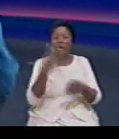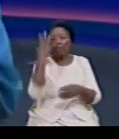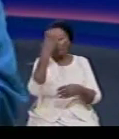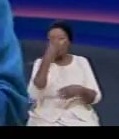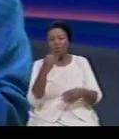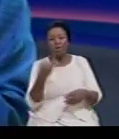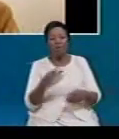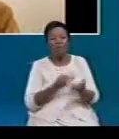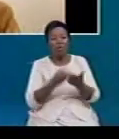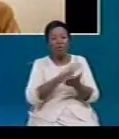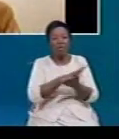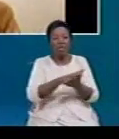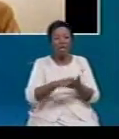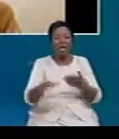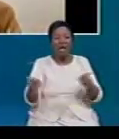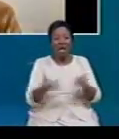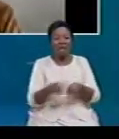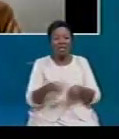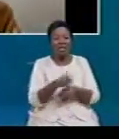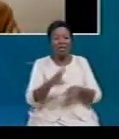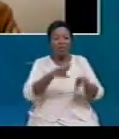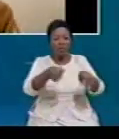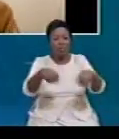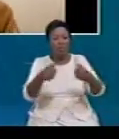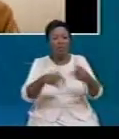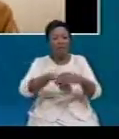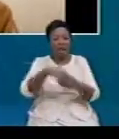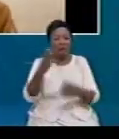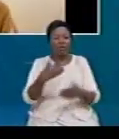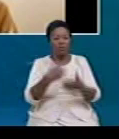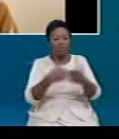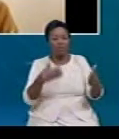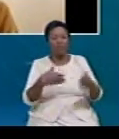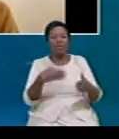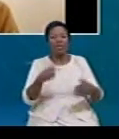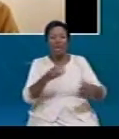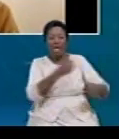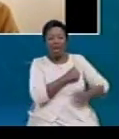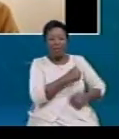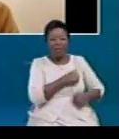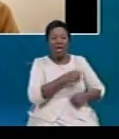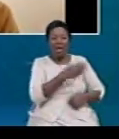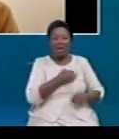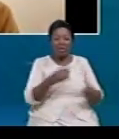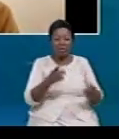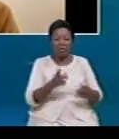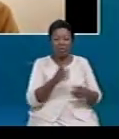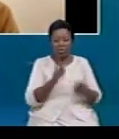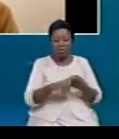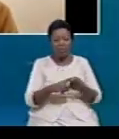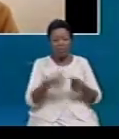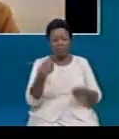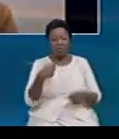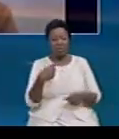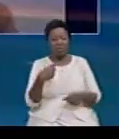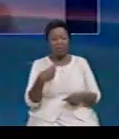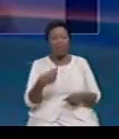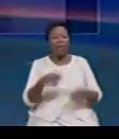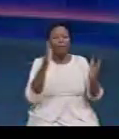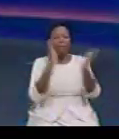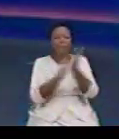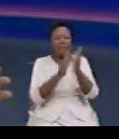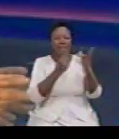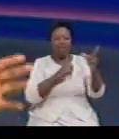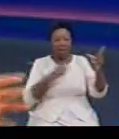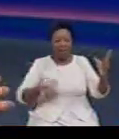holiness as they went out before the army. And then he says, and to say, praise the Lord,